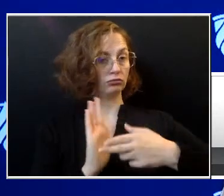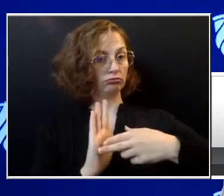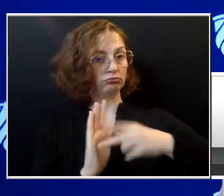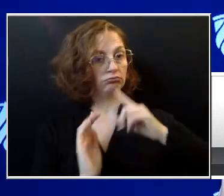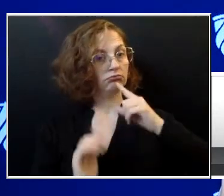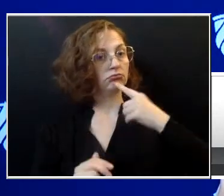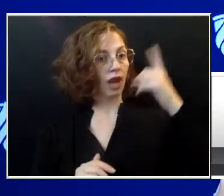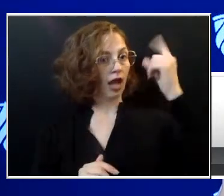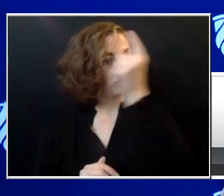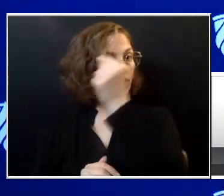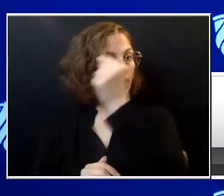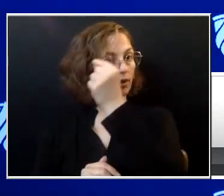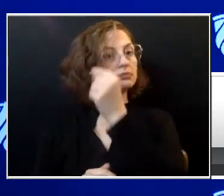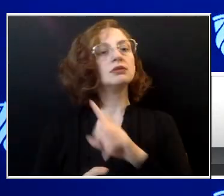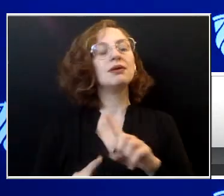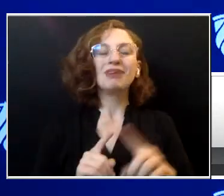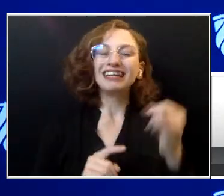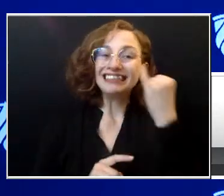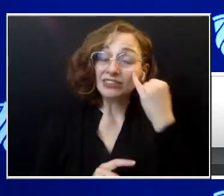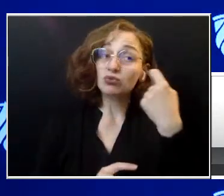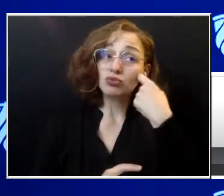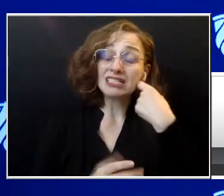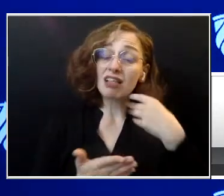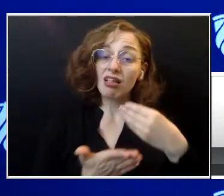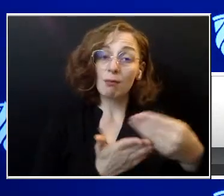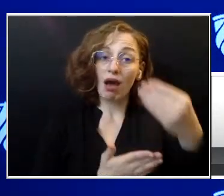bought some recently. You can go to